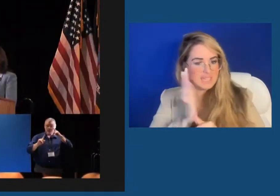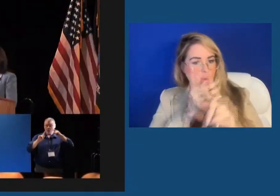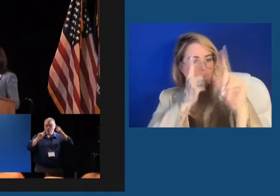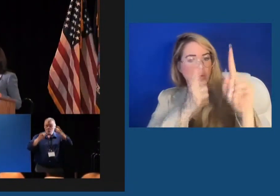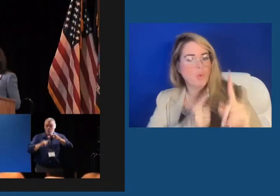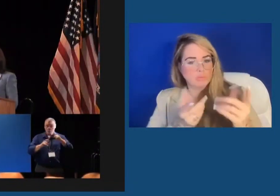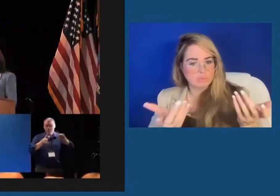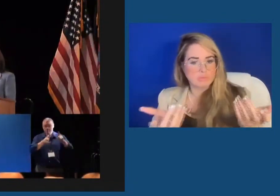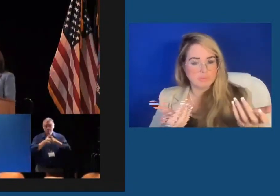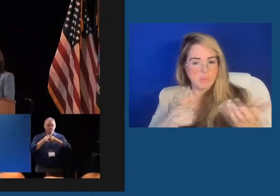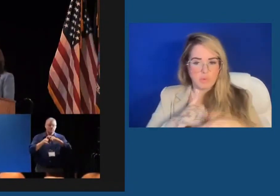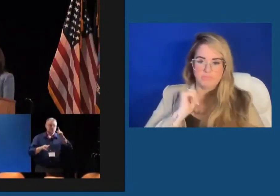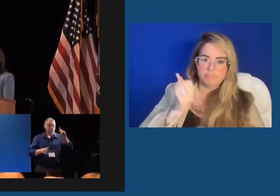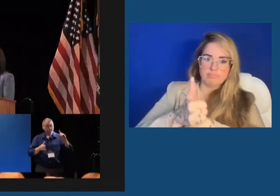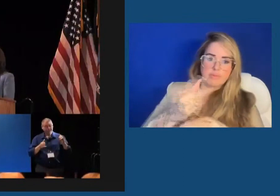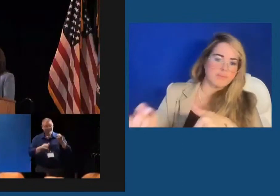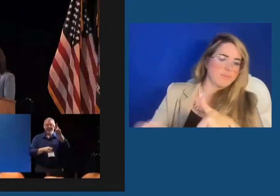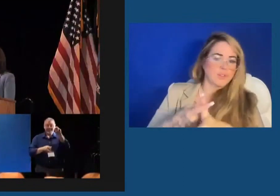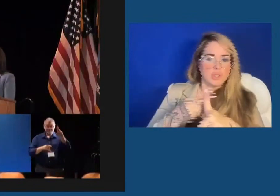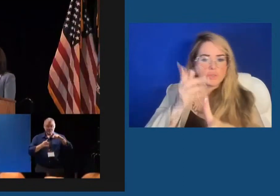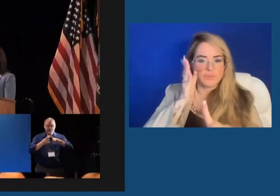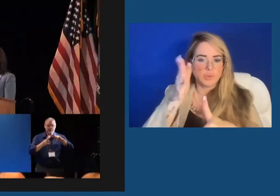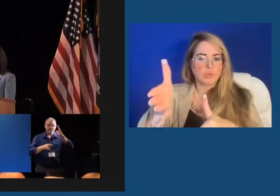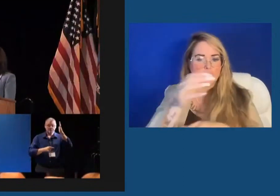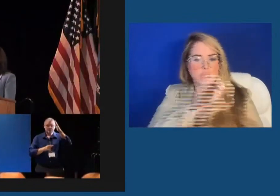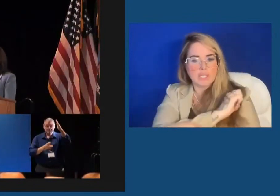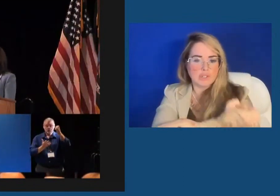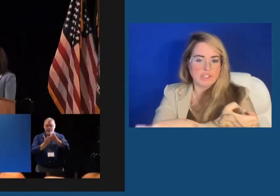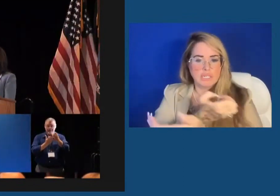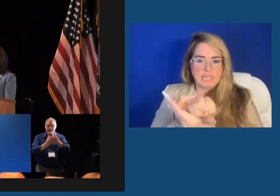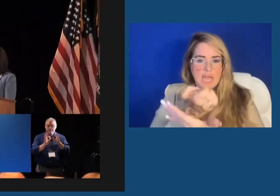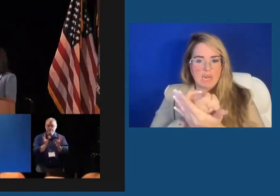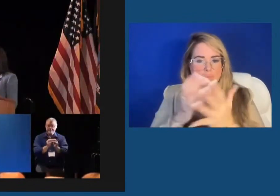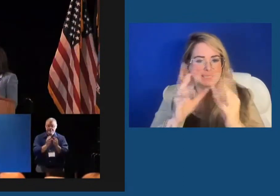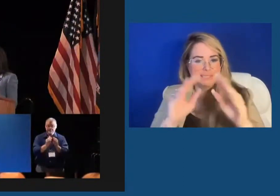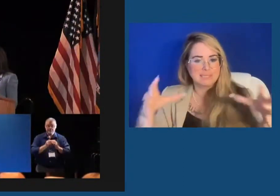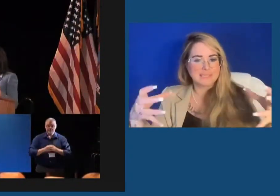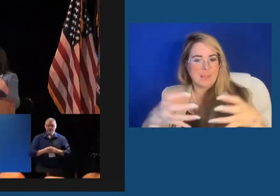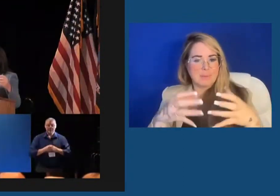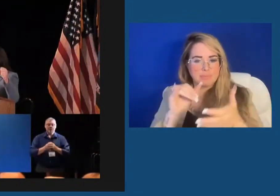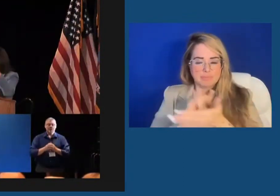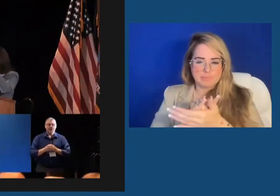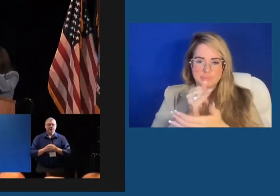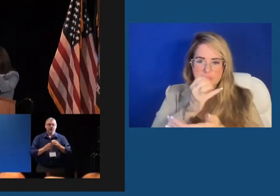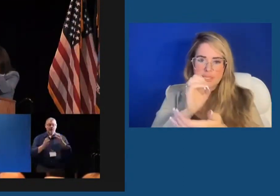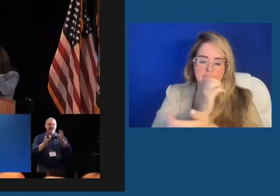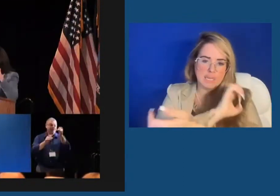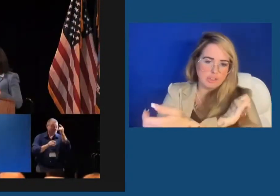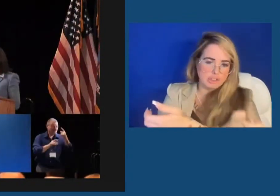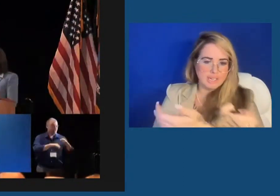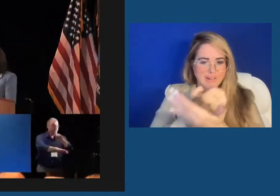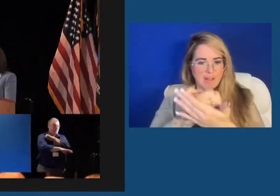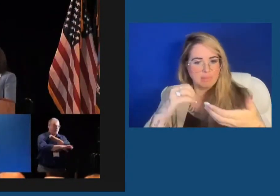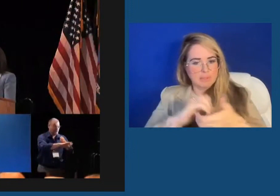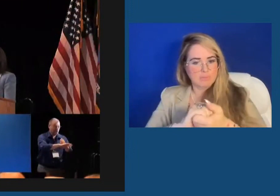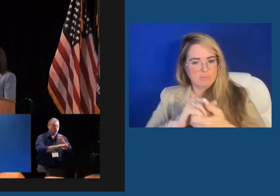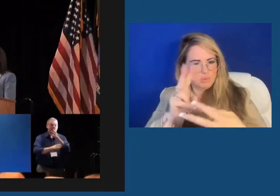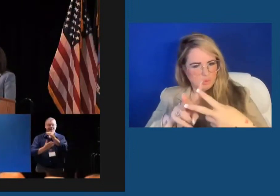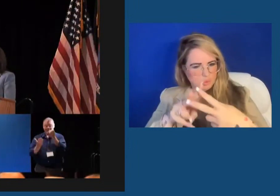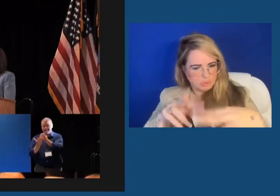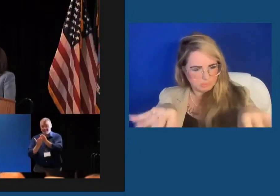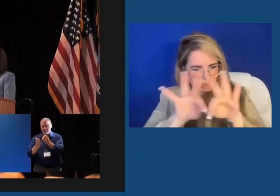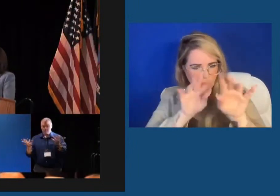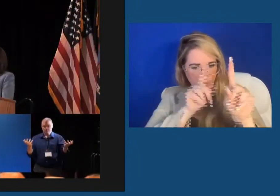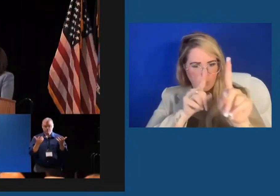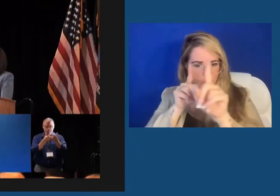this, the first ever, the Future Energy Economy Summit, energy and economy going together, two very important objectives,